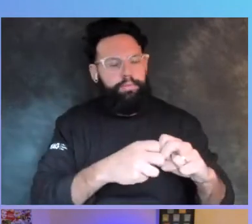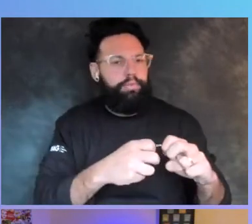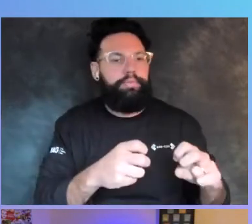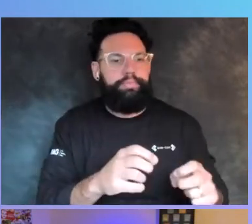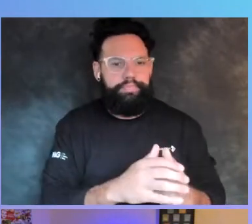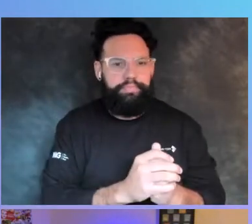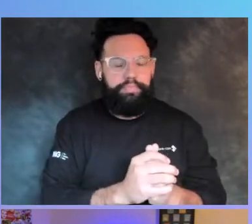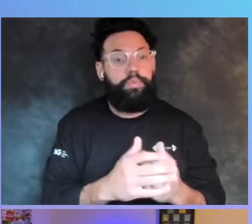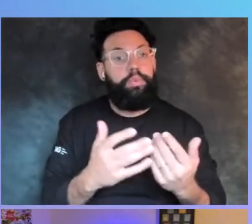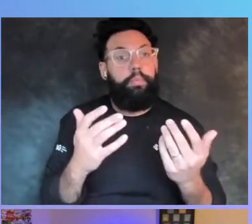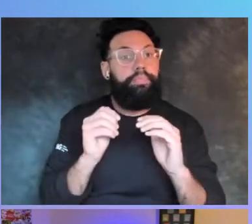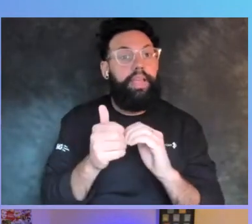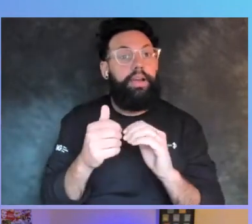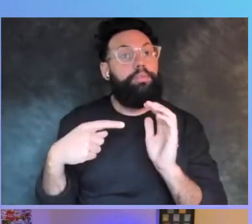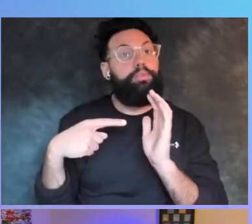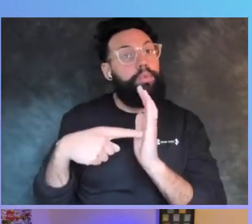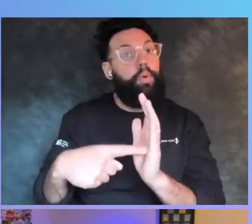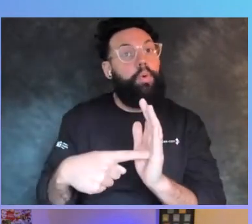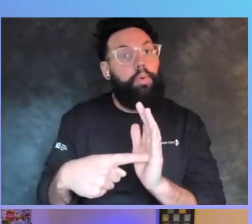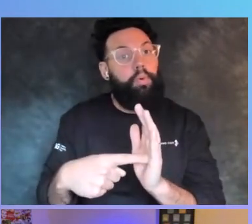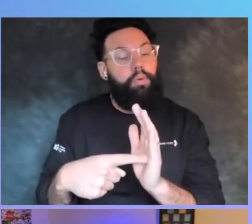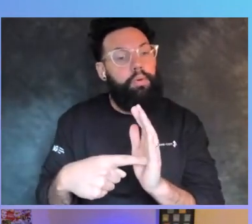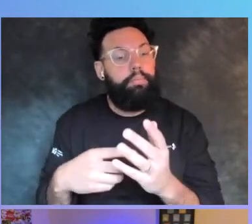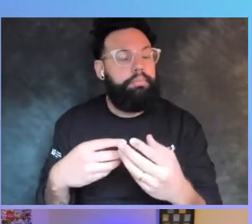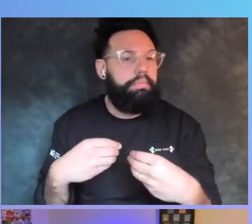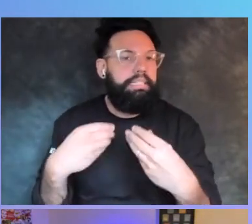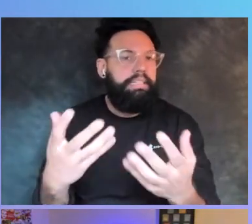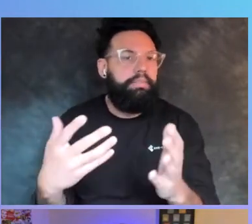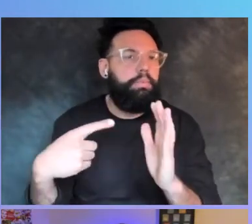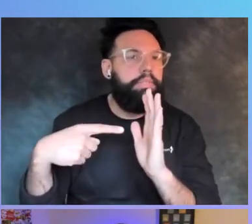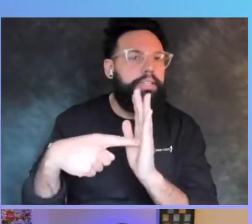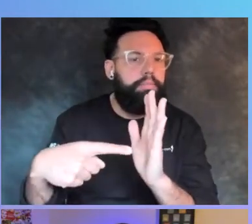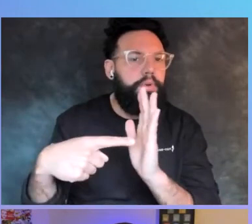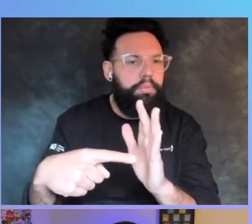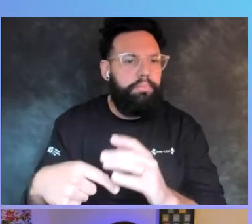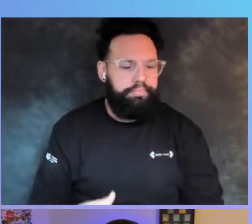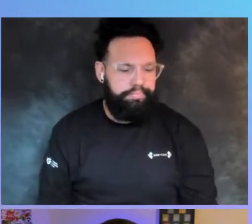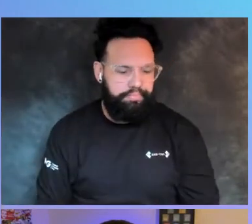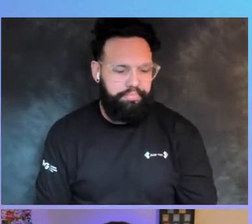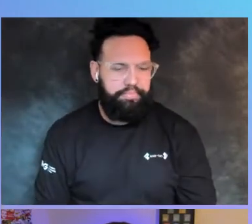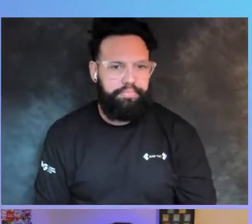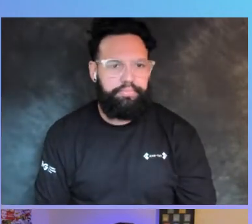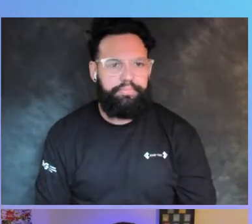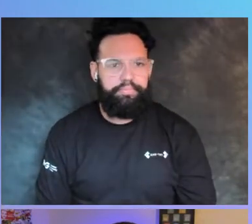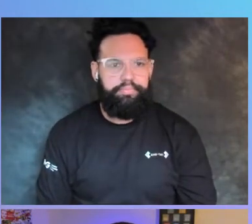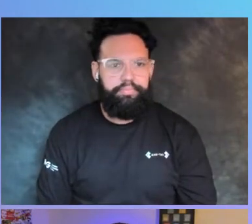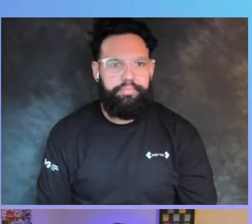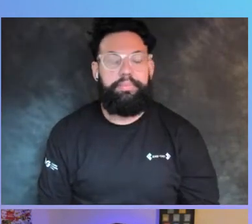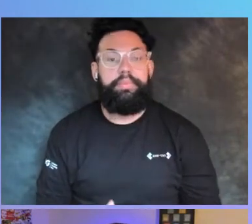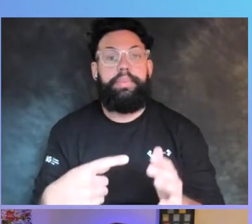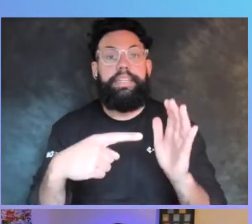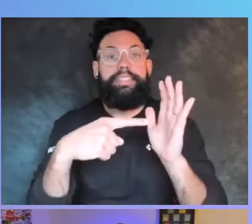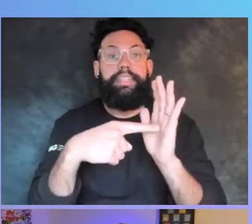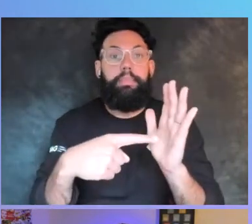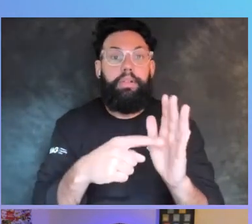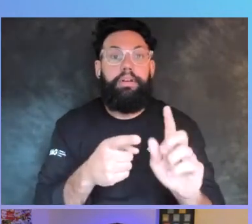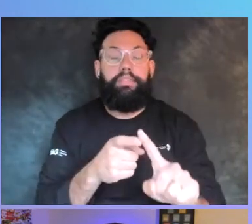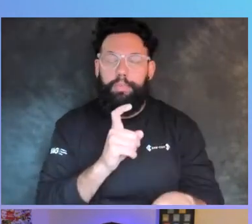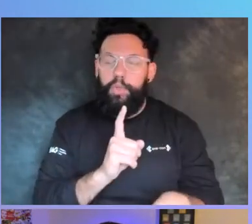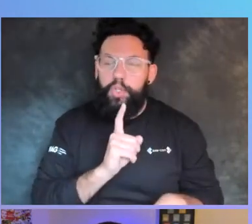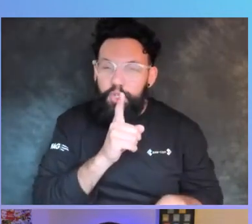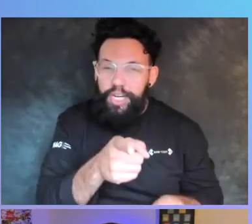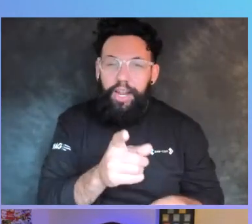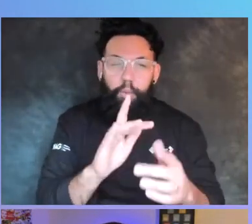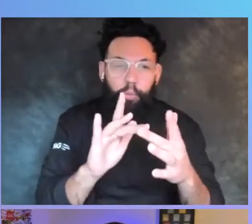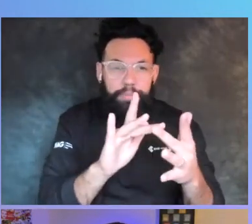to show this off, I'm going to show you a little video demonstration. These are examples from real websites that I found, and